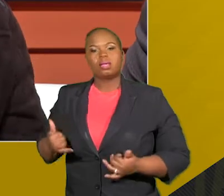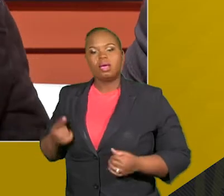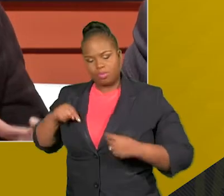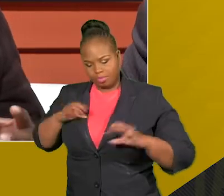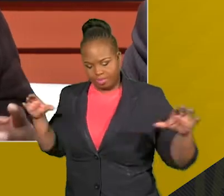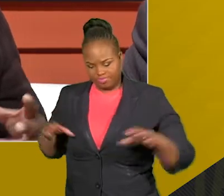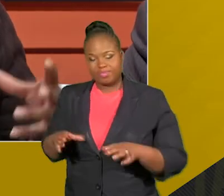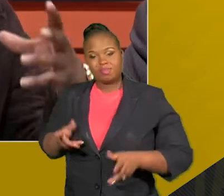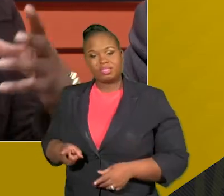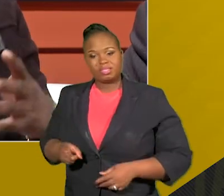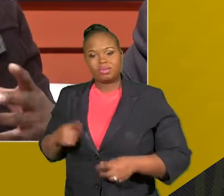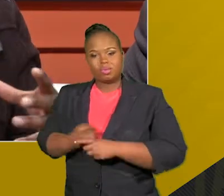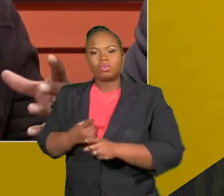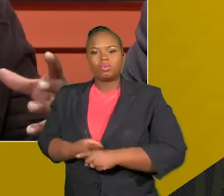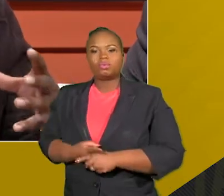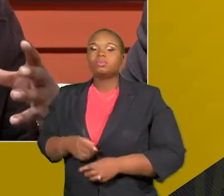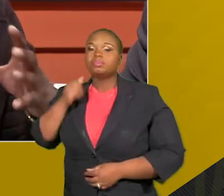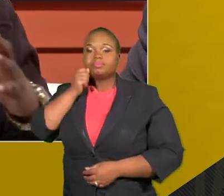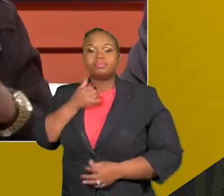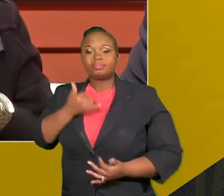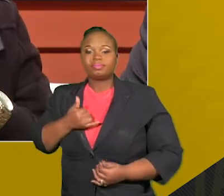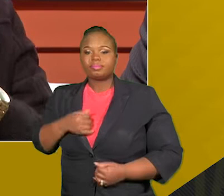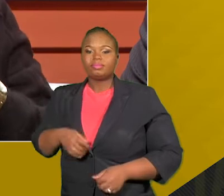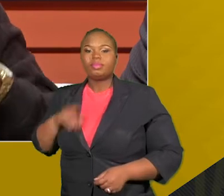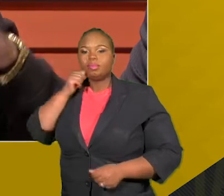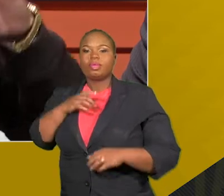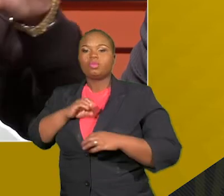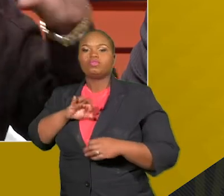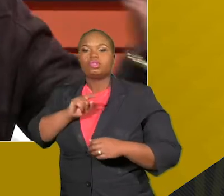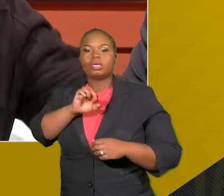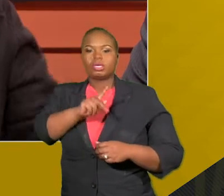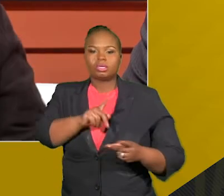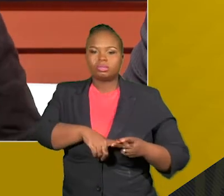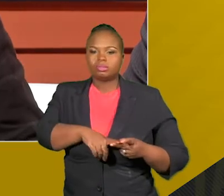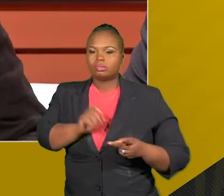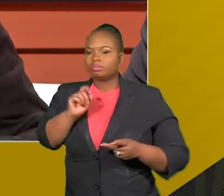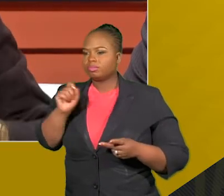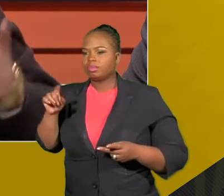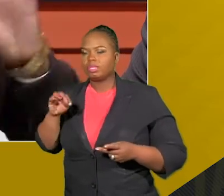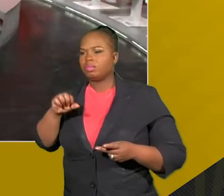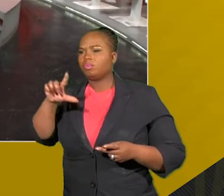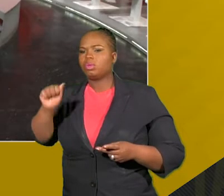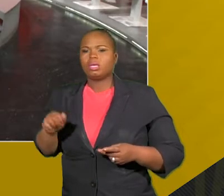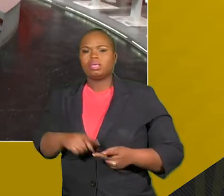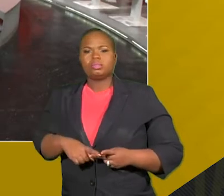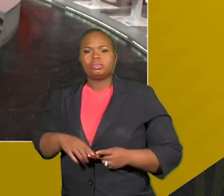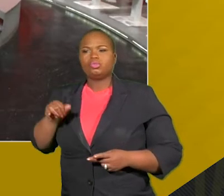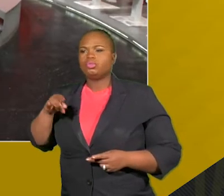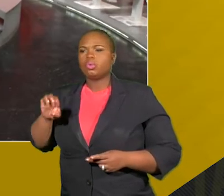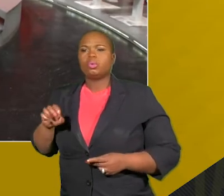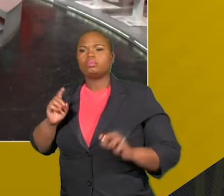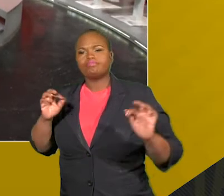Khutla. Asize enema tote, na Men of Track kumfundi sumtim kul, na angulenduza nenu umatebula, na babo